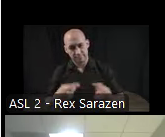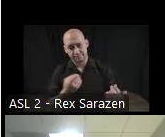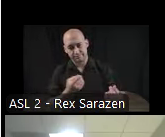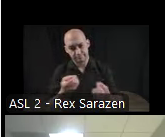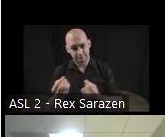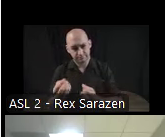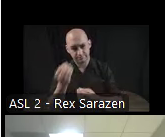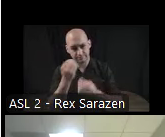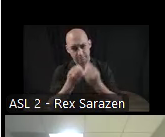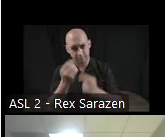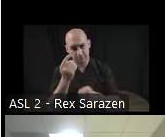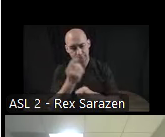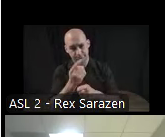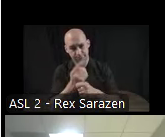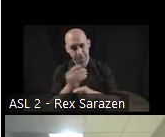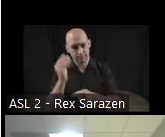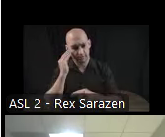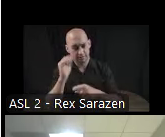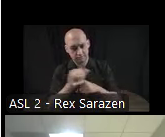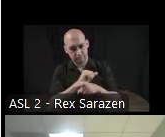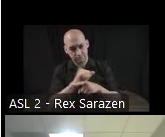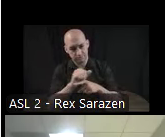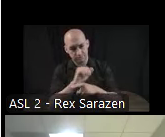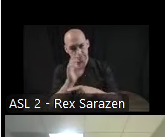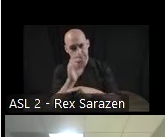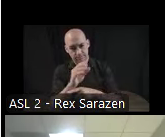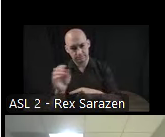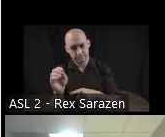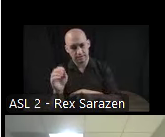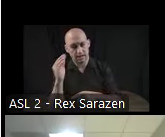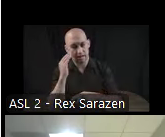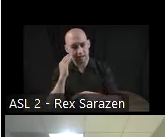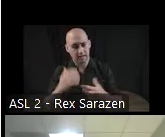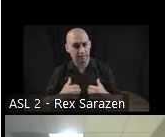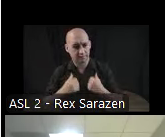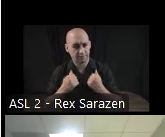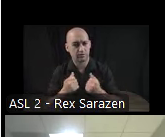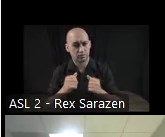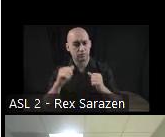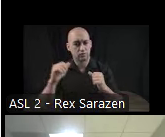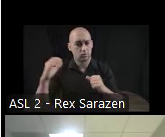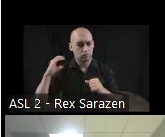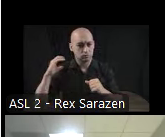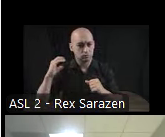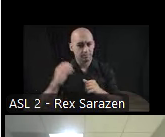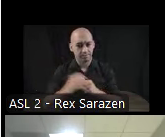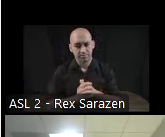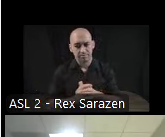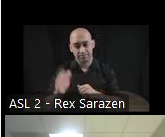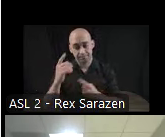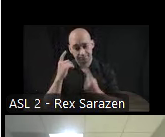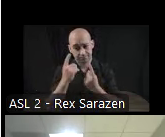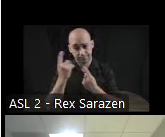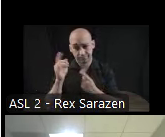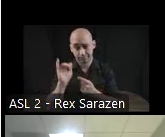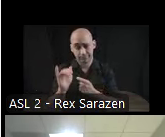cognitive training, and the health coaching. So we do believe that,